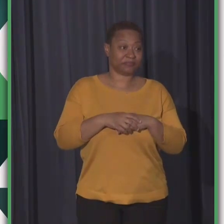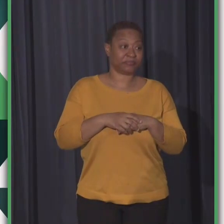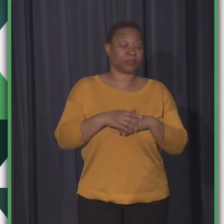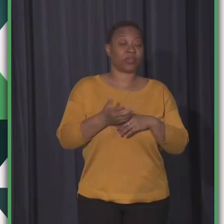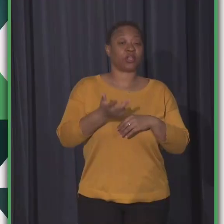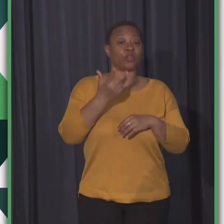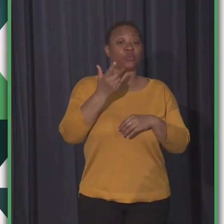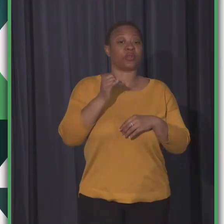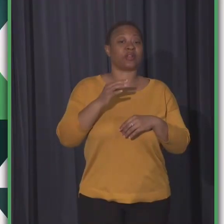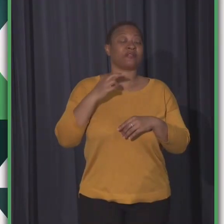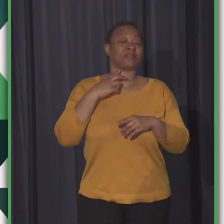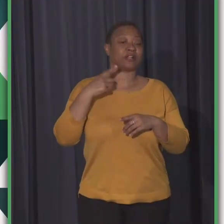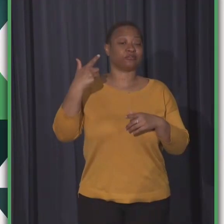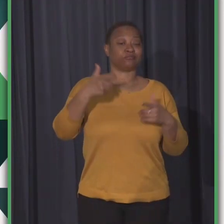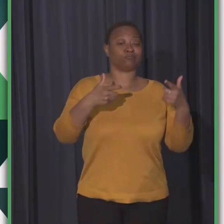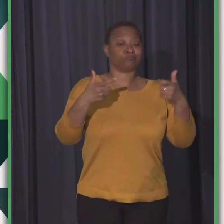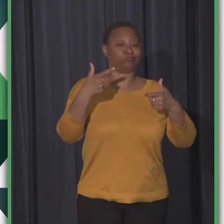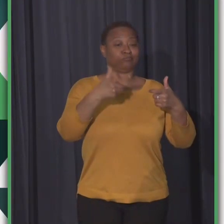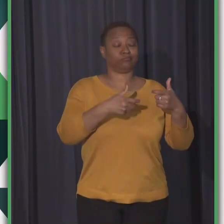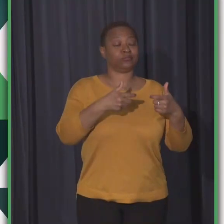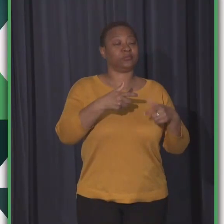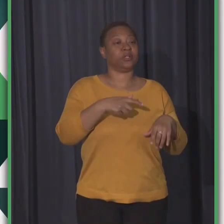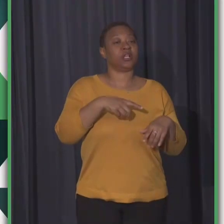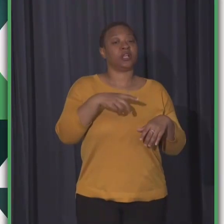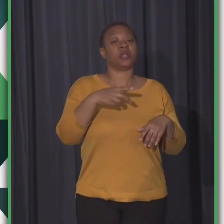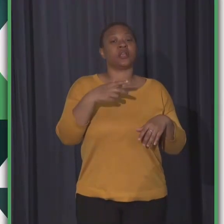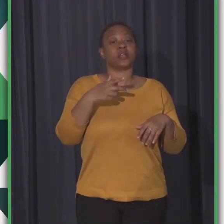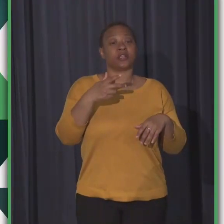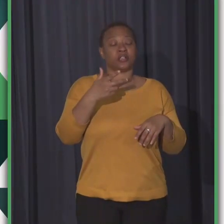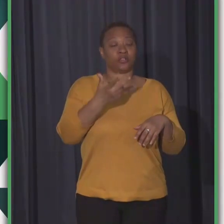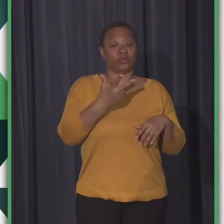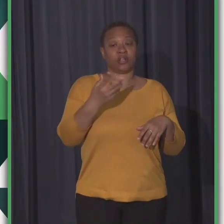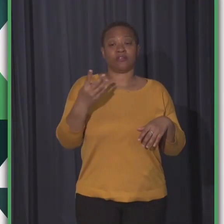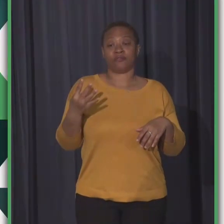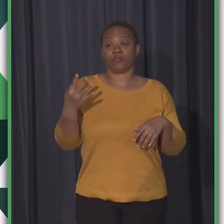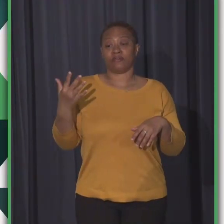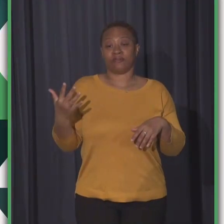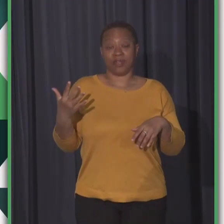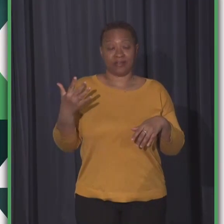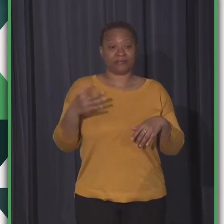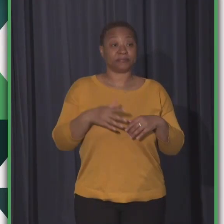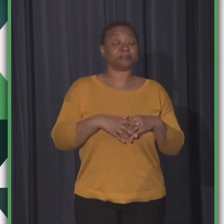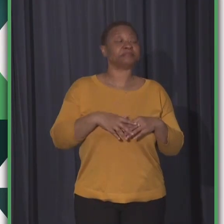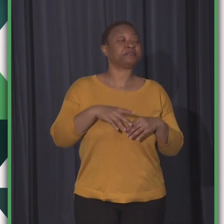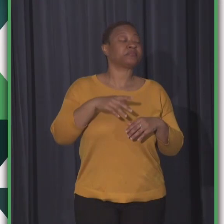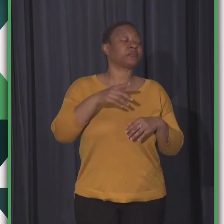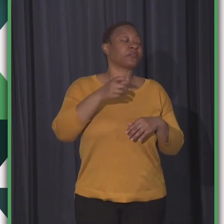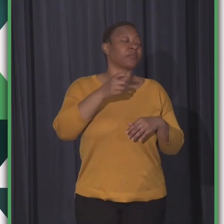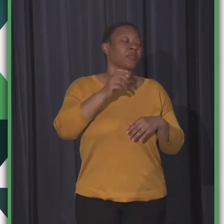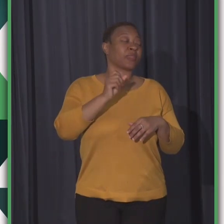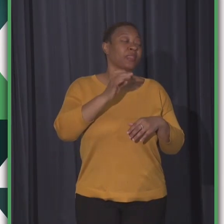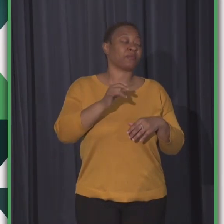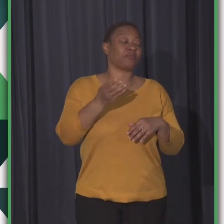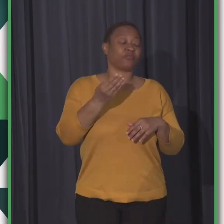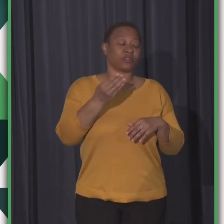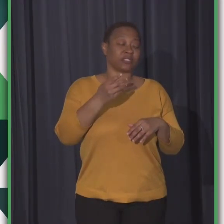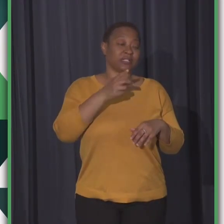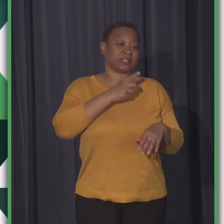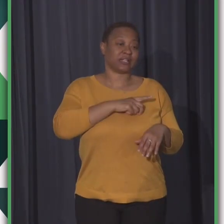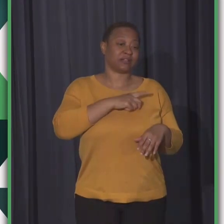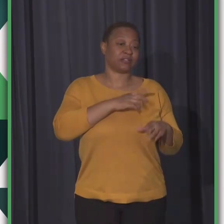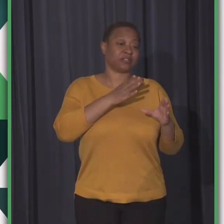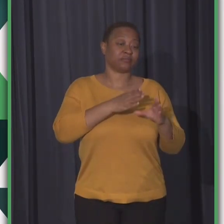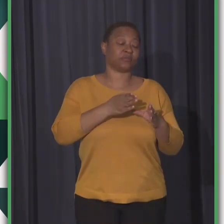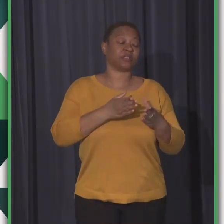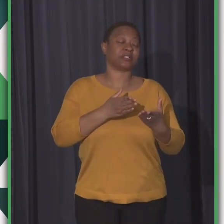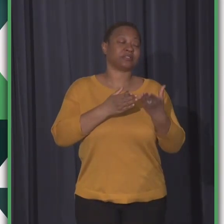3 of the victims fired shots, striking each other, and victims 4 and 5. On April 14, 2025, detectives prepared and submitted